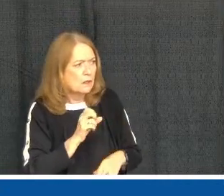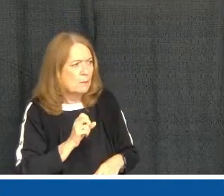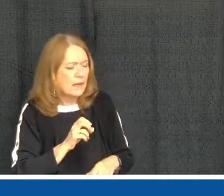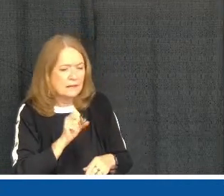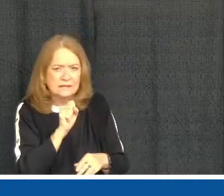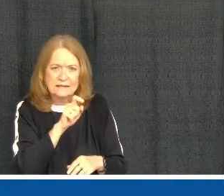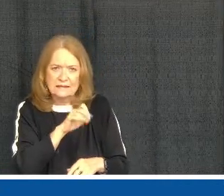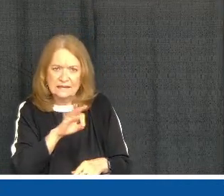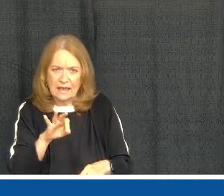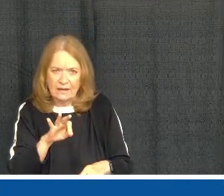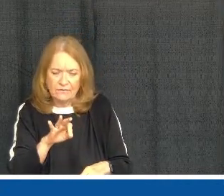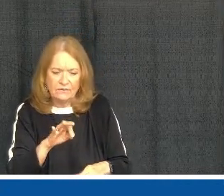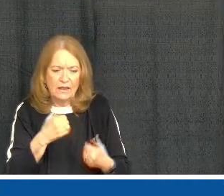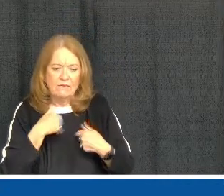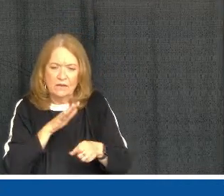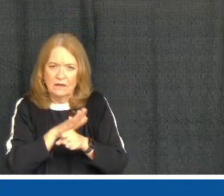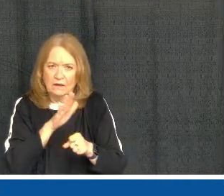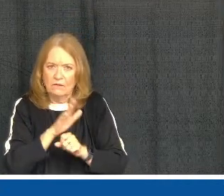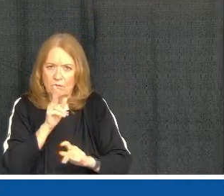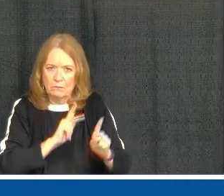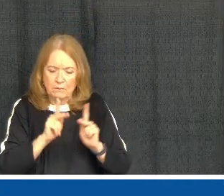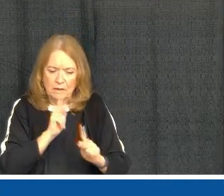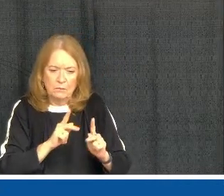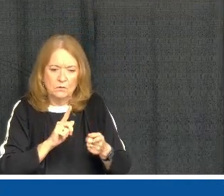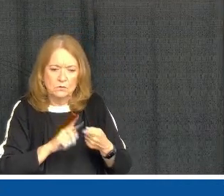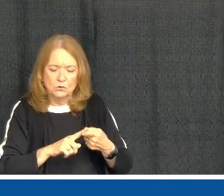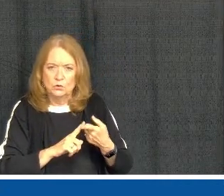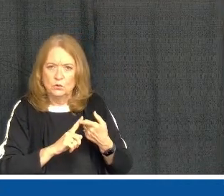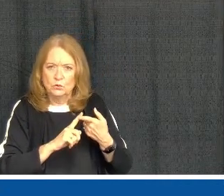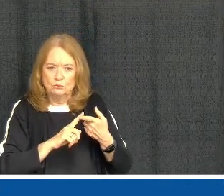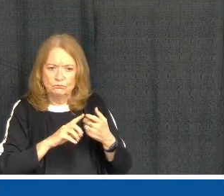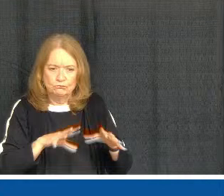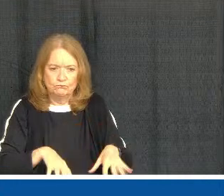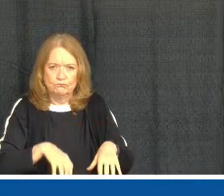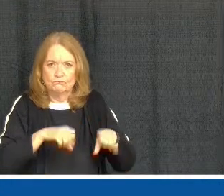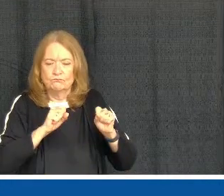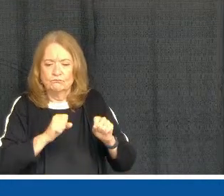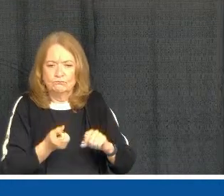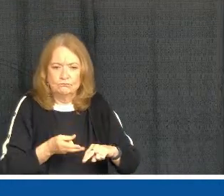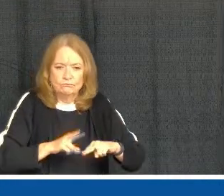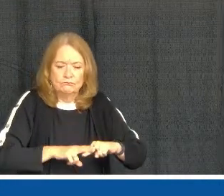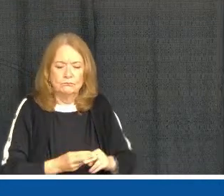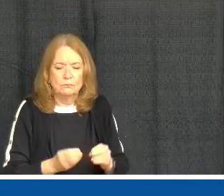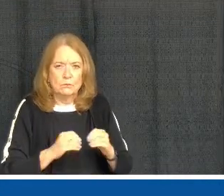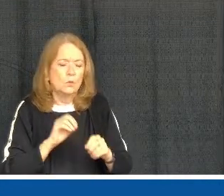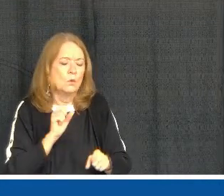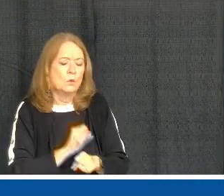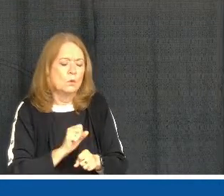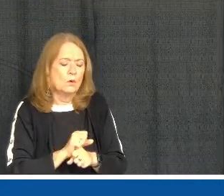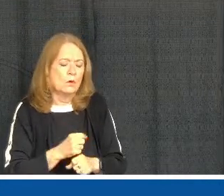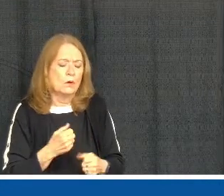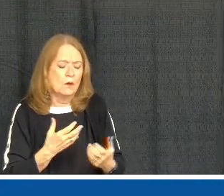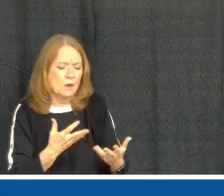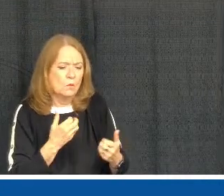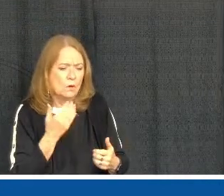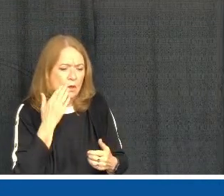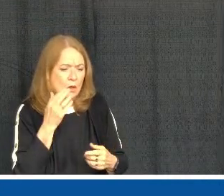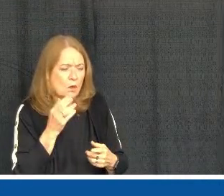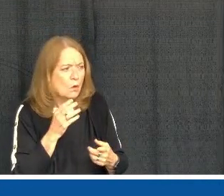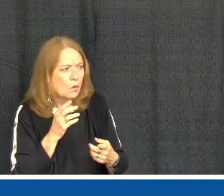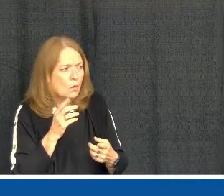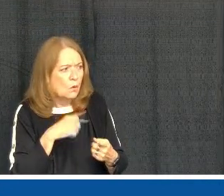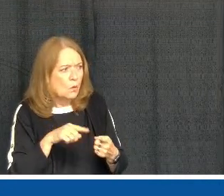and the ability to, take on extra work. I'd like to know, we've had historic